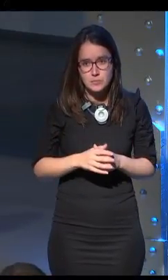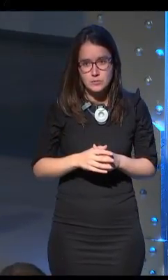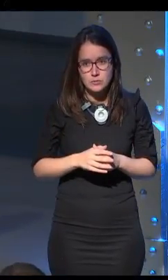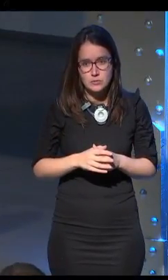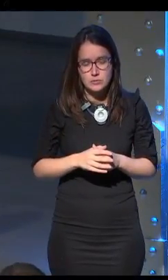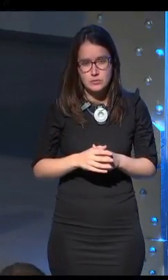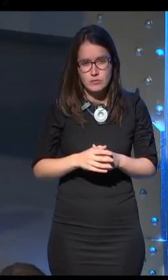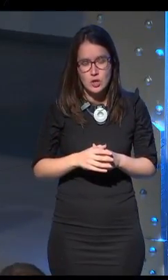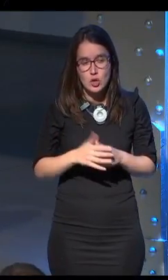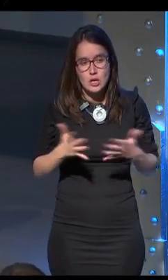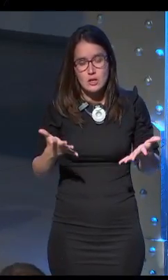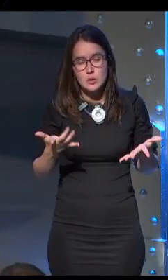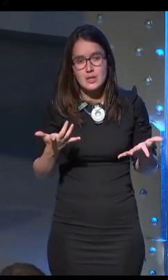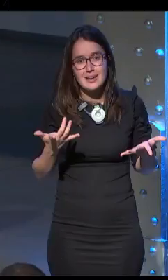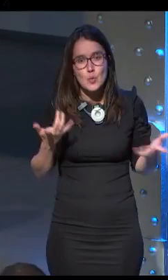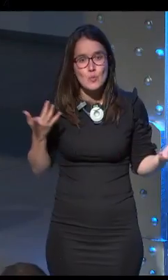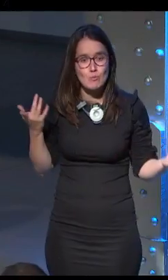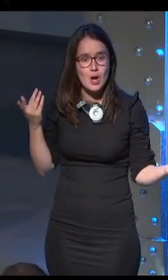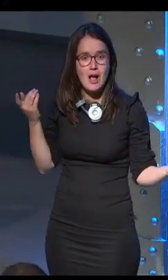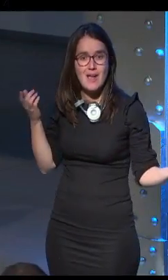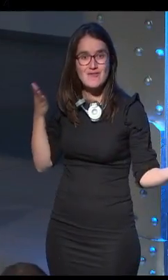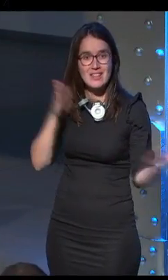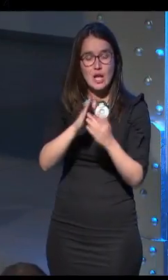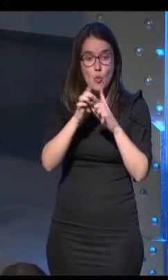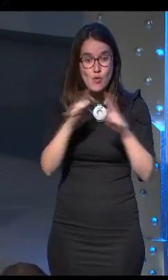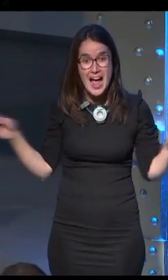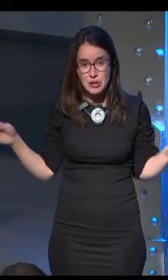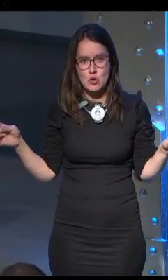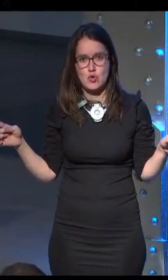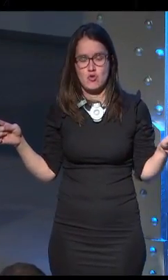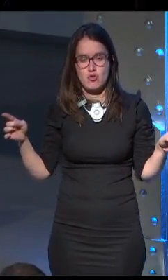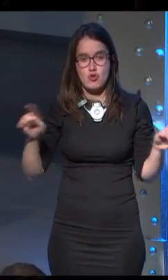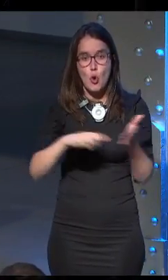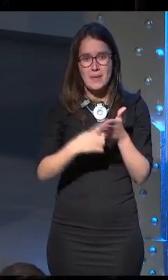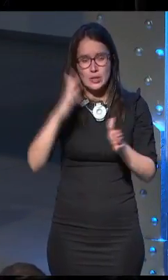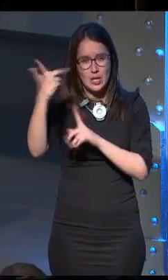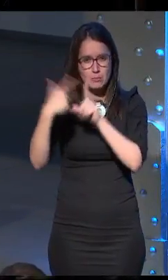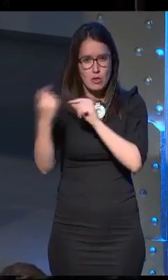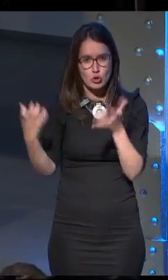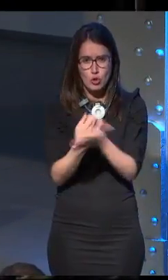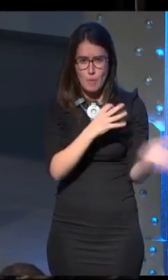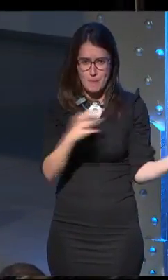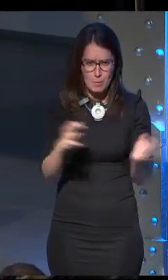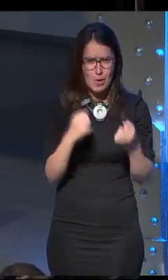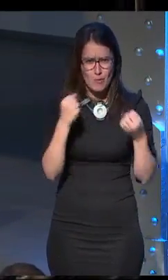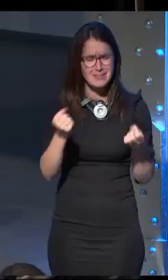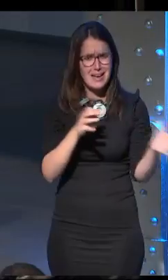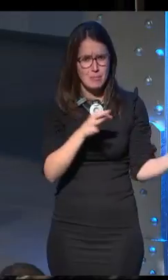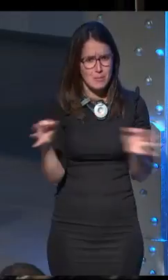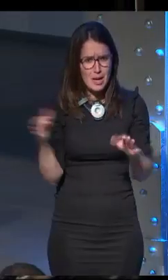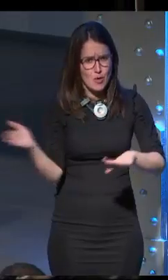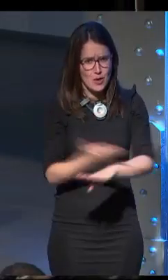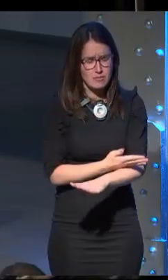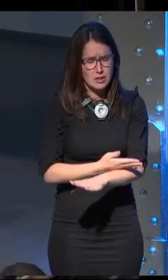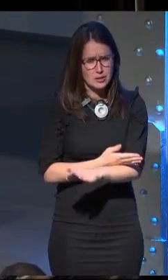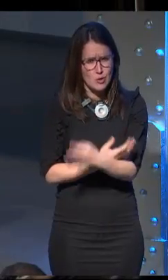Lo que tampoco se sabe muy bien es a qué se... And when you don't know, when you don't know before going to a one-year mission, is what you're